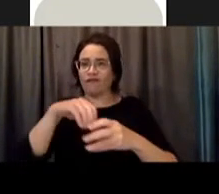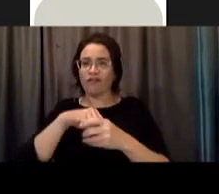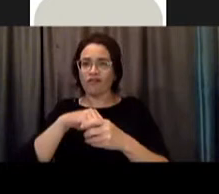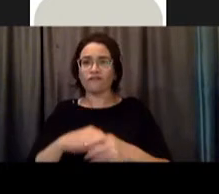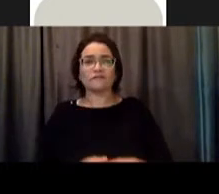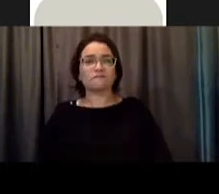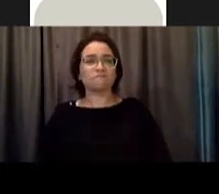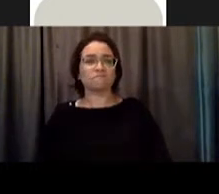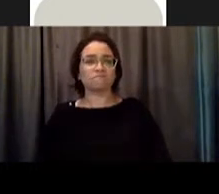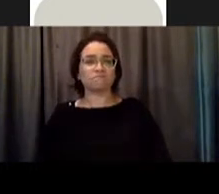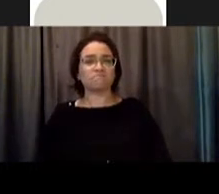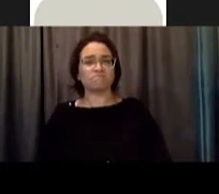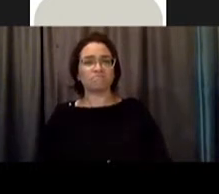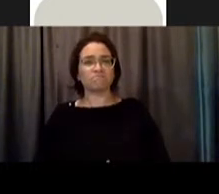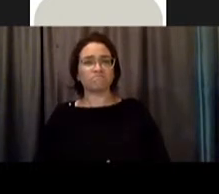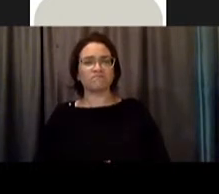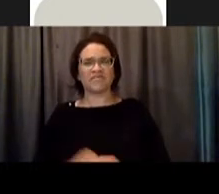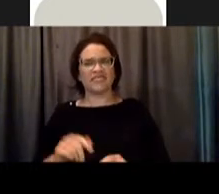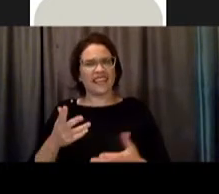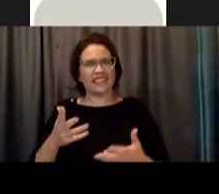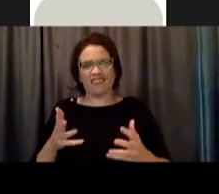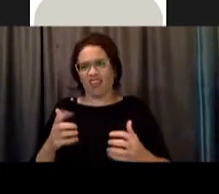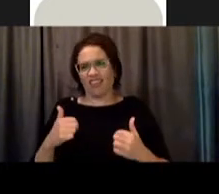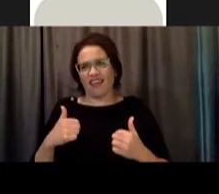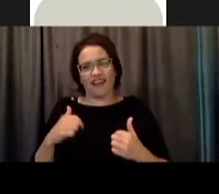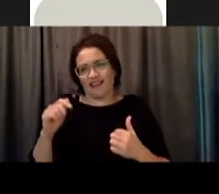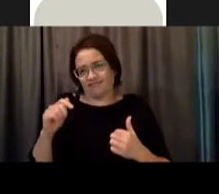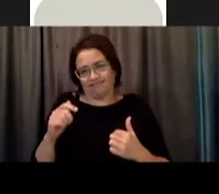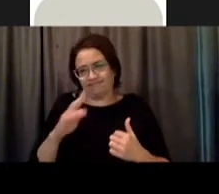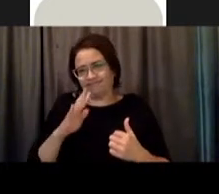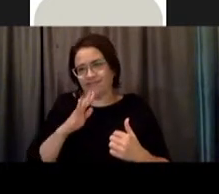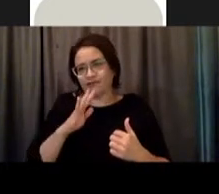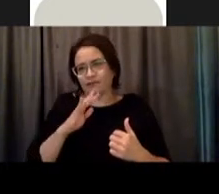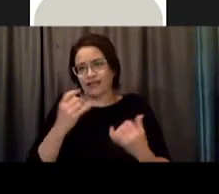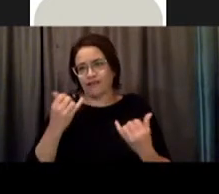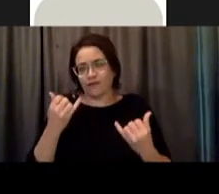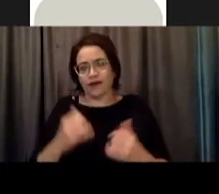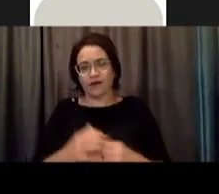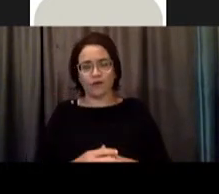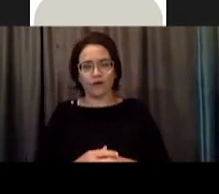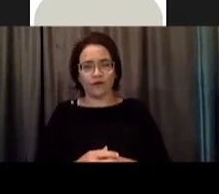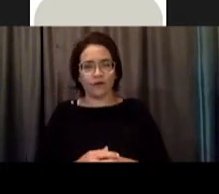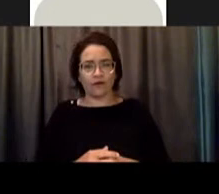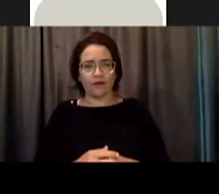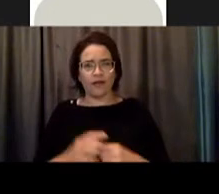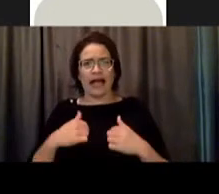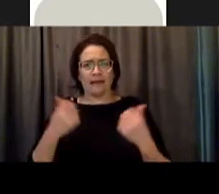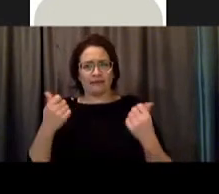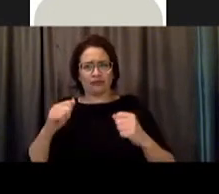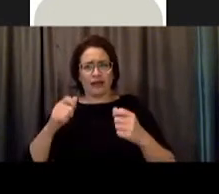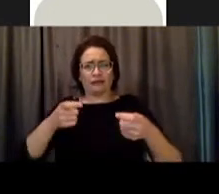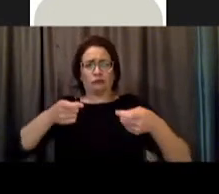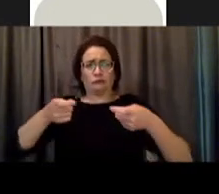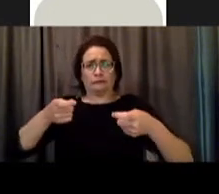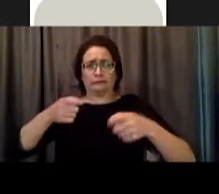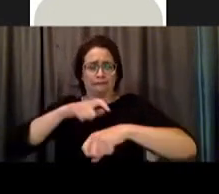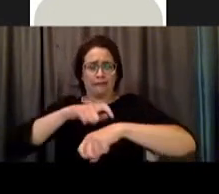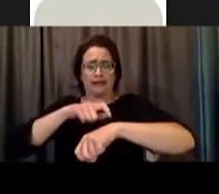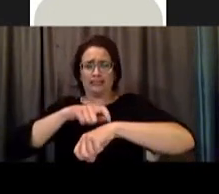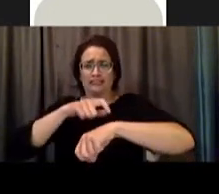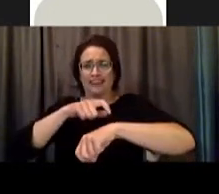So that's all I have to say for right now. I'm also trying to manage time. Yes, of